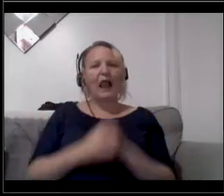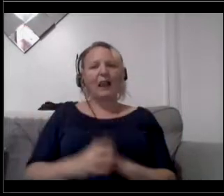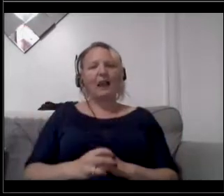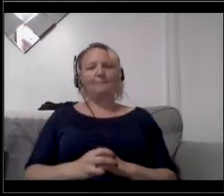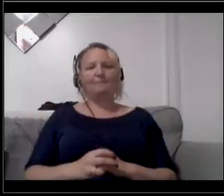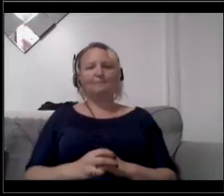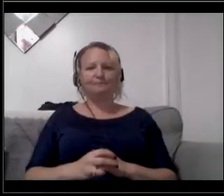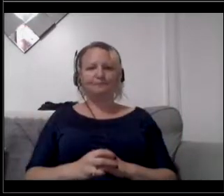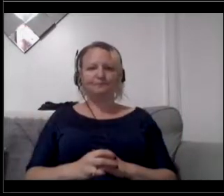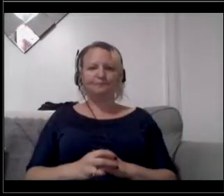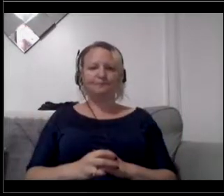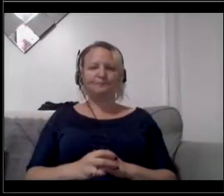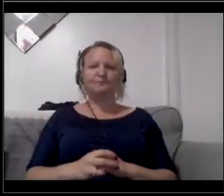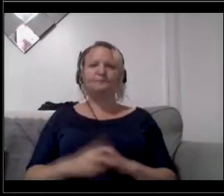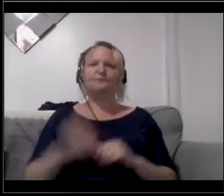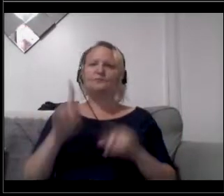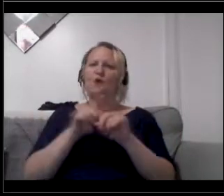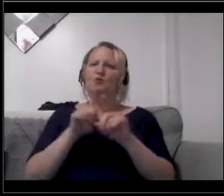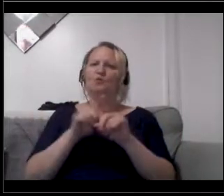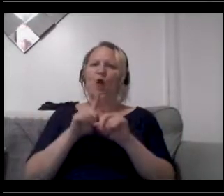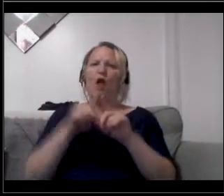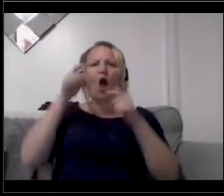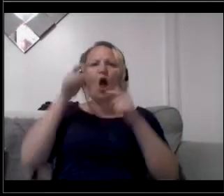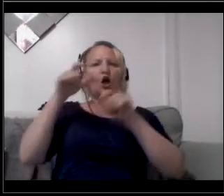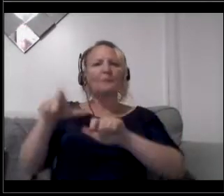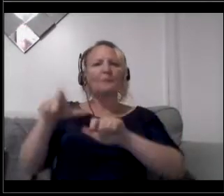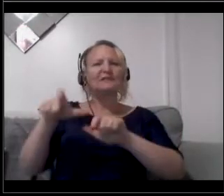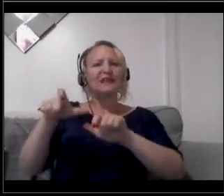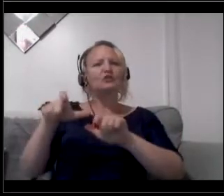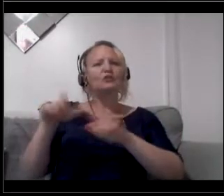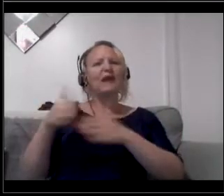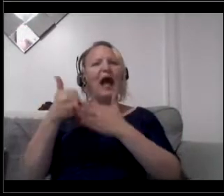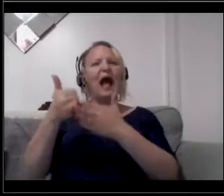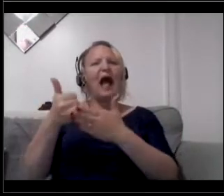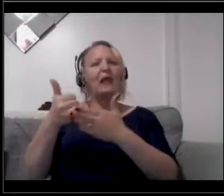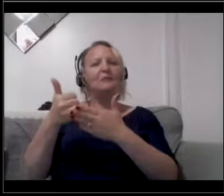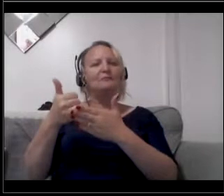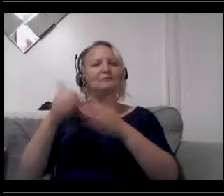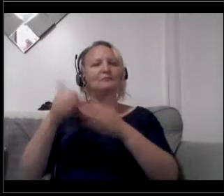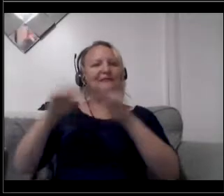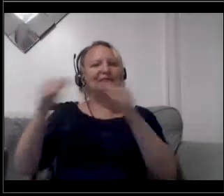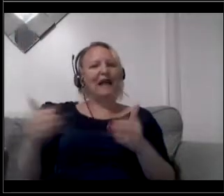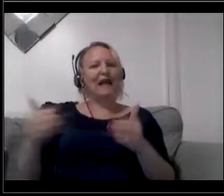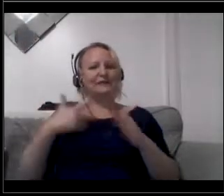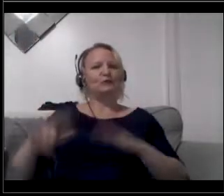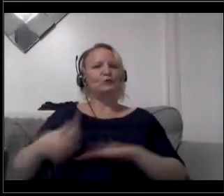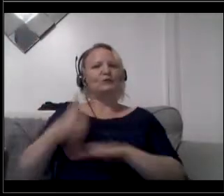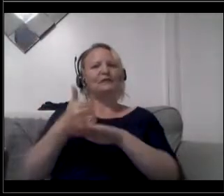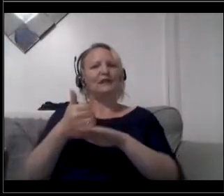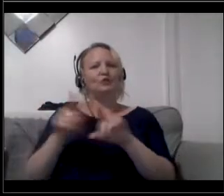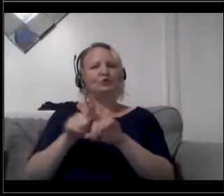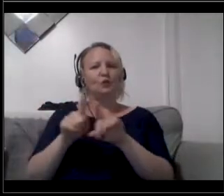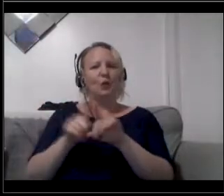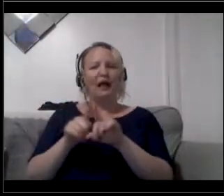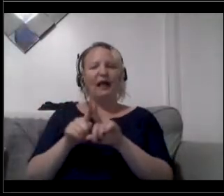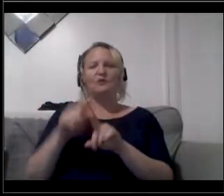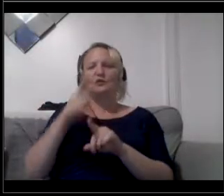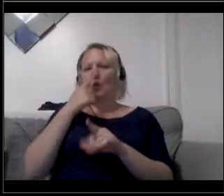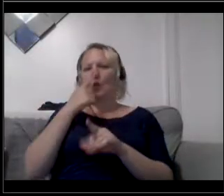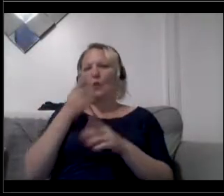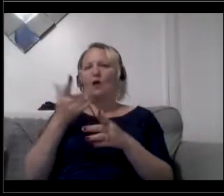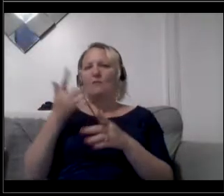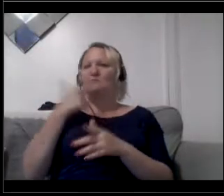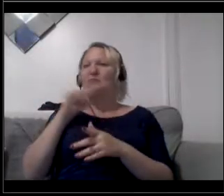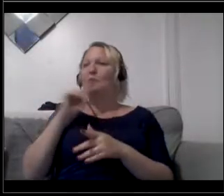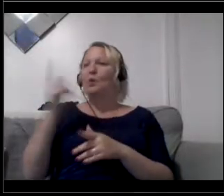an accommodation help desk, which would join up workers needing accommodation with those people looking to rent either their properties or a